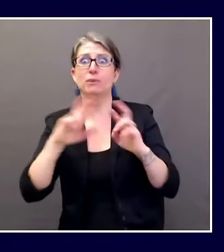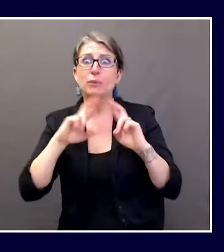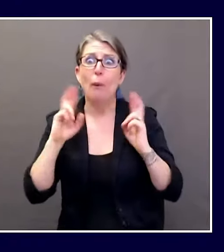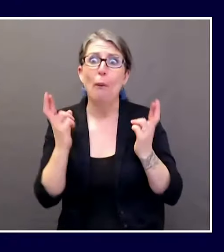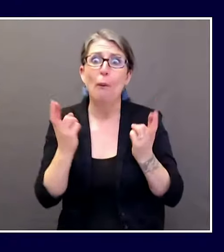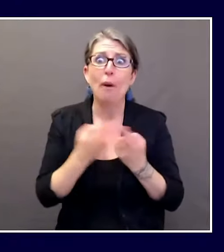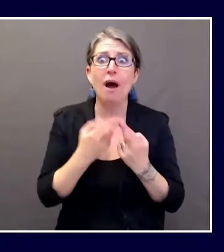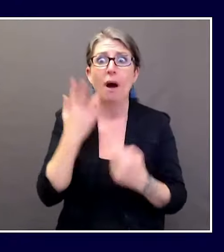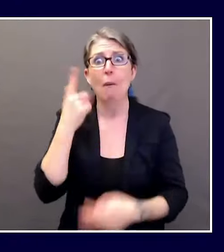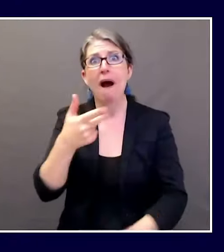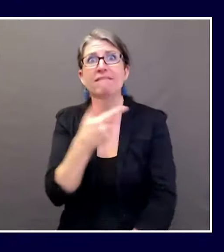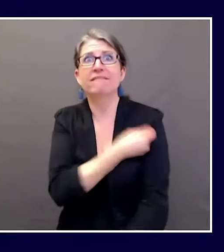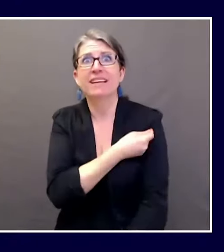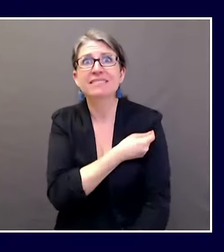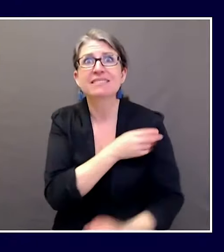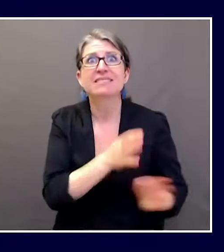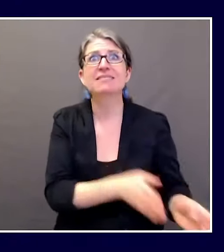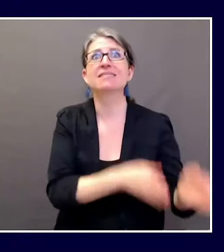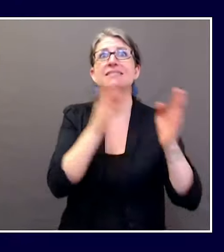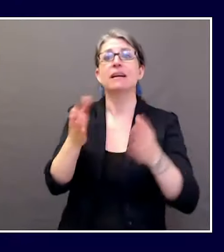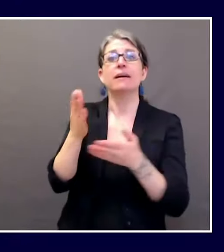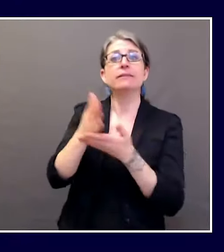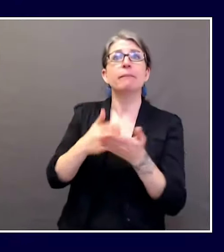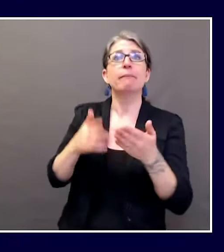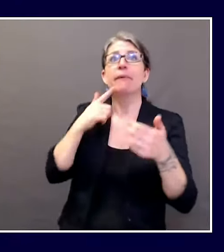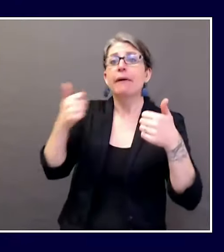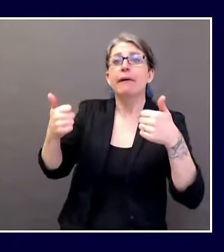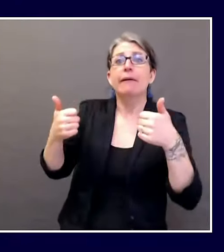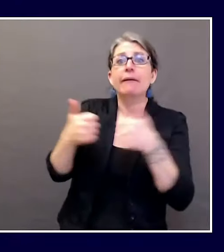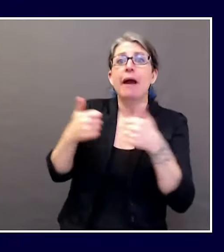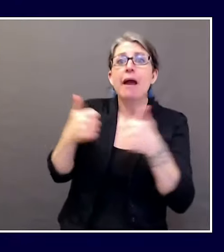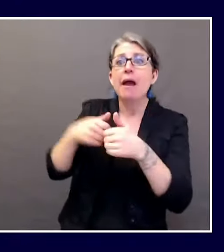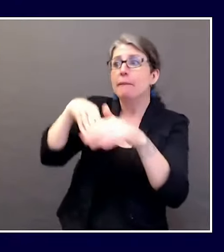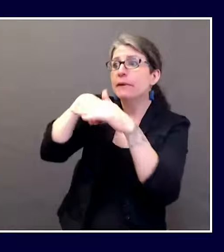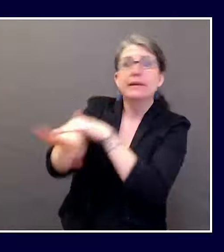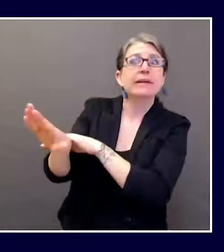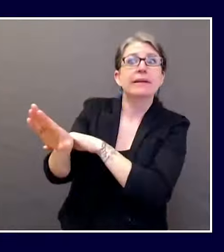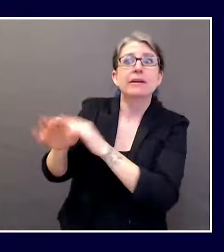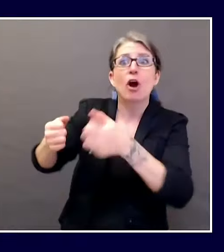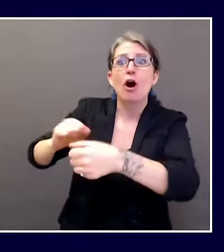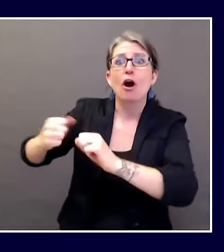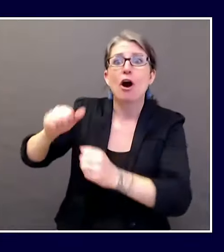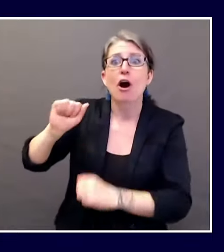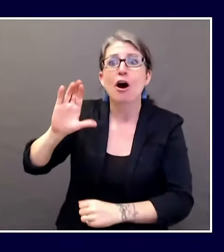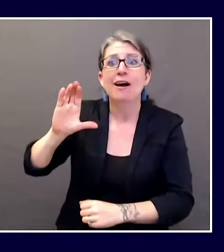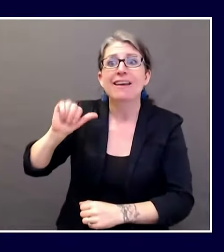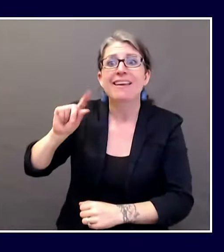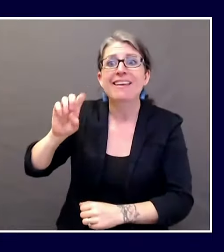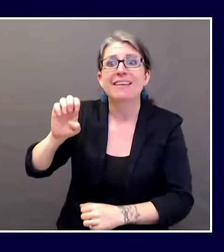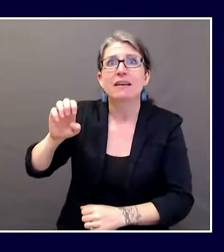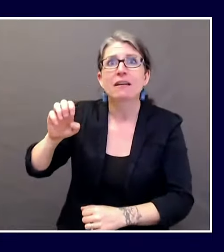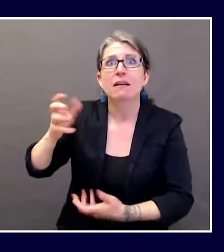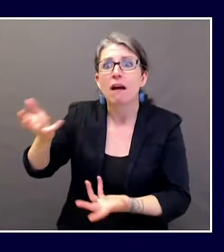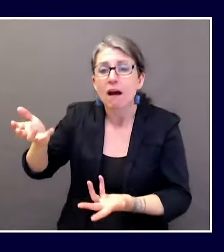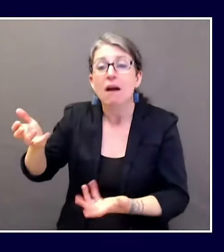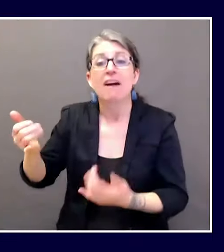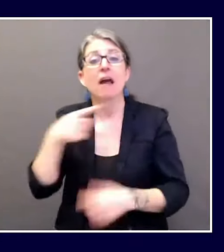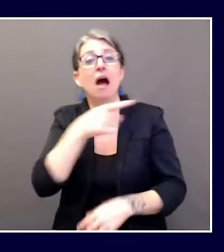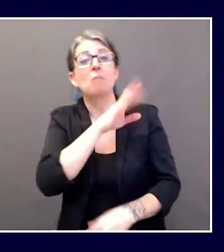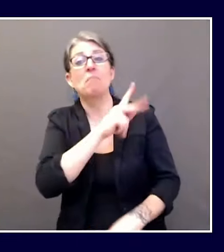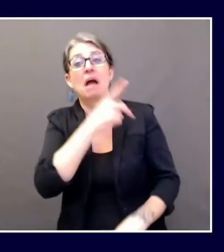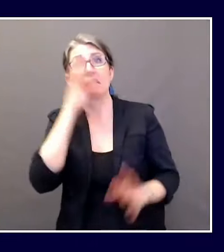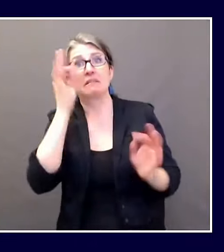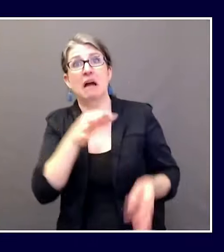else systematic. I suspect that there are other such incentive programs. No one at Maine CDC is working specifically